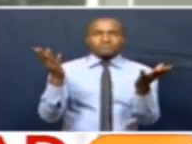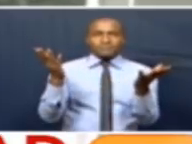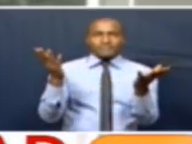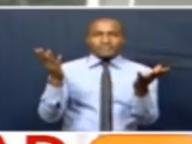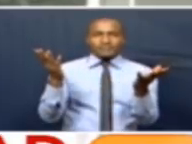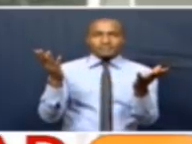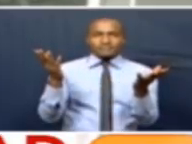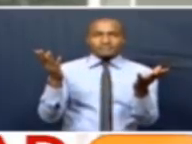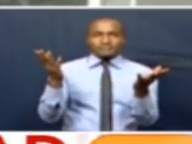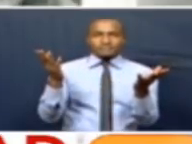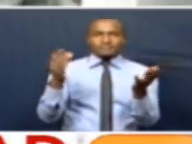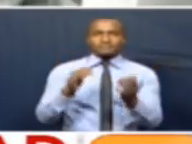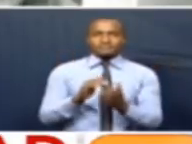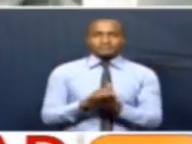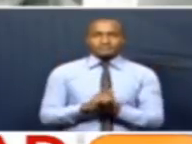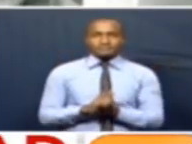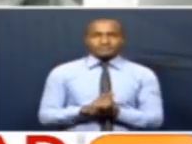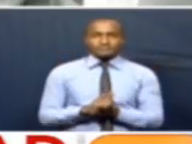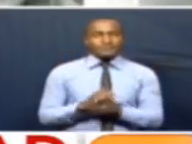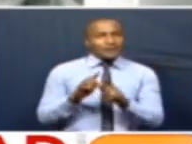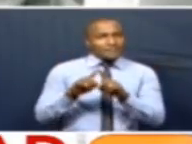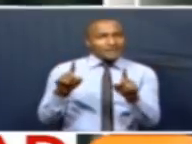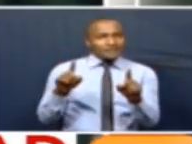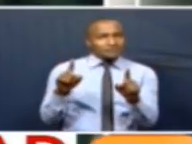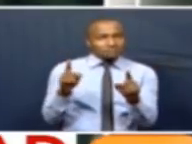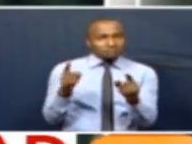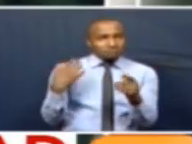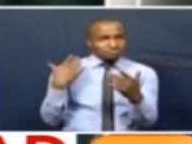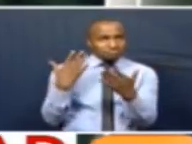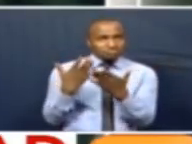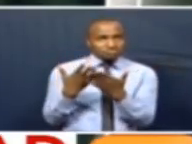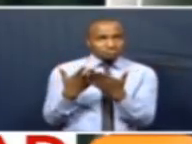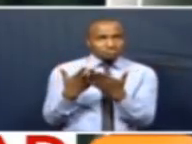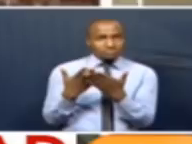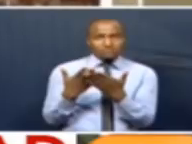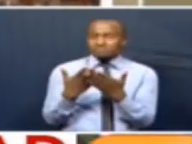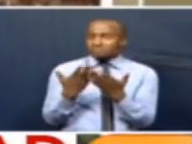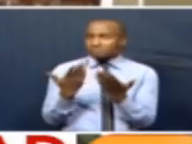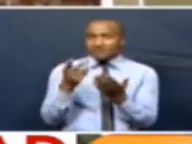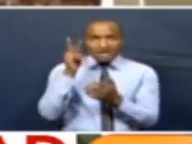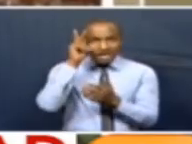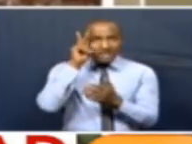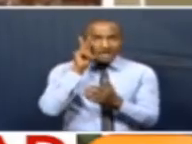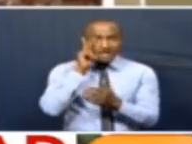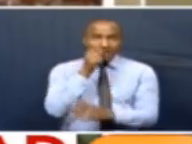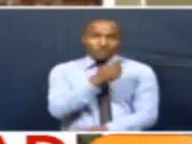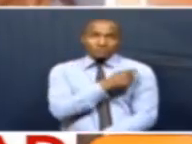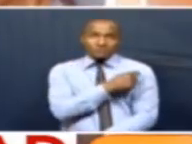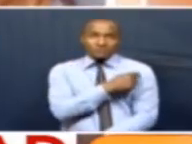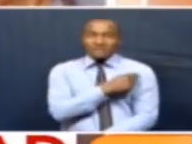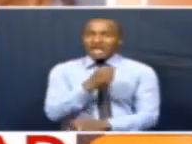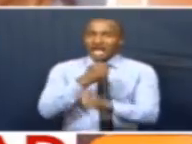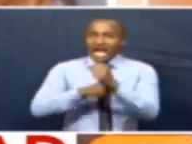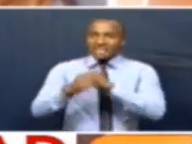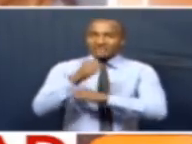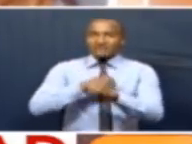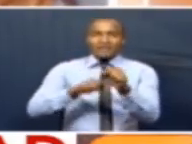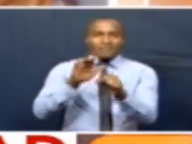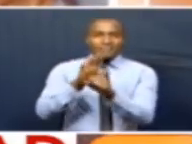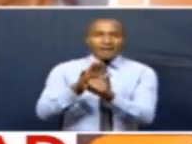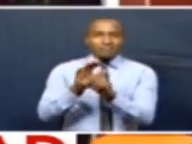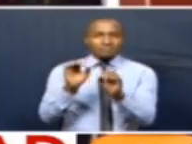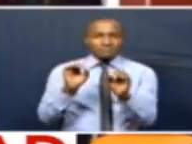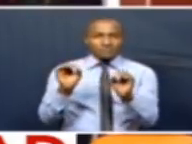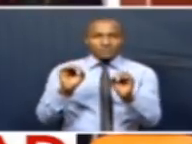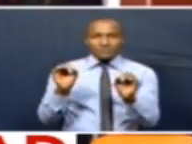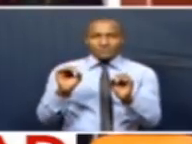give our audiences this message. But so far, Hussein, as you can see outside the current hospital, very minimal activity, but as soon as we get